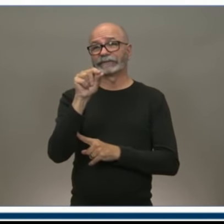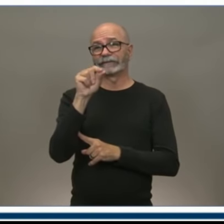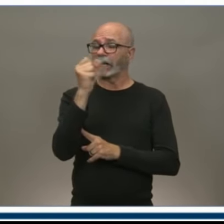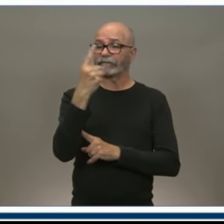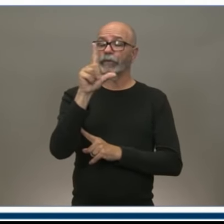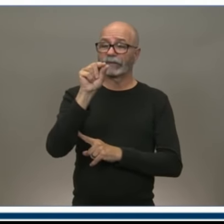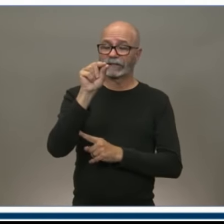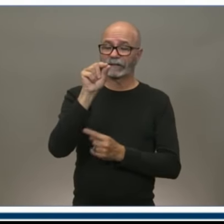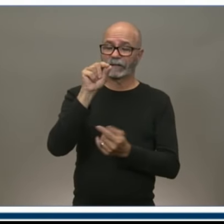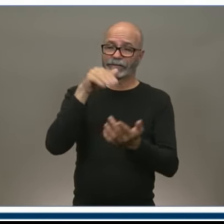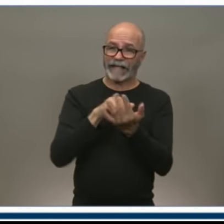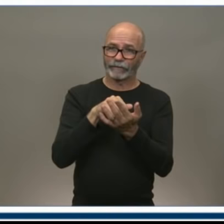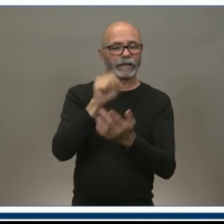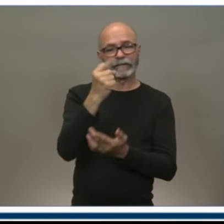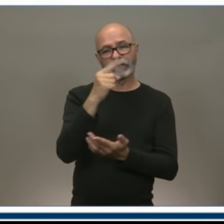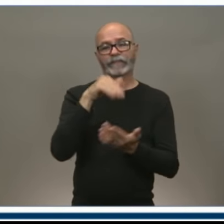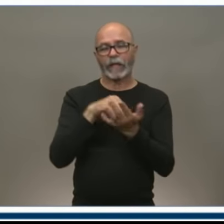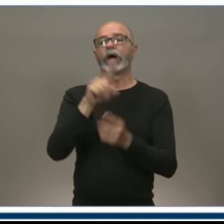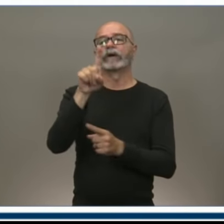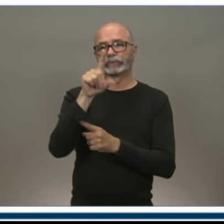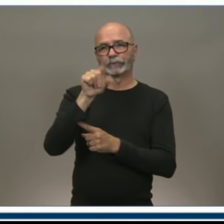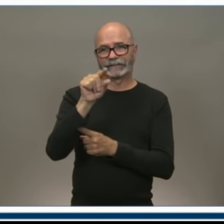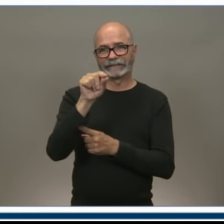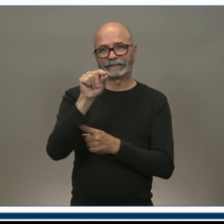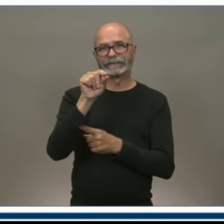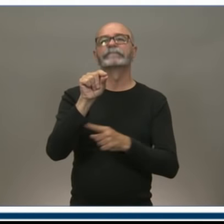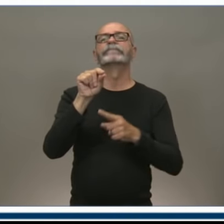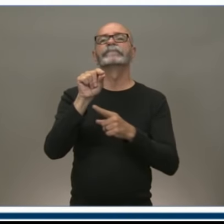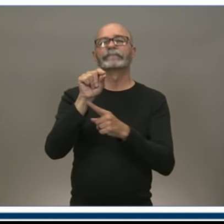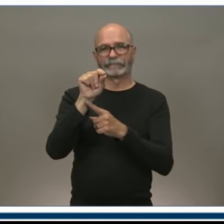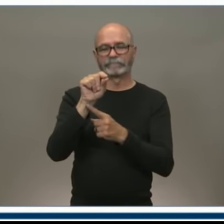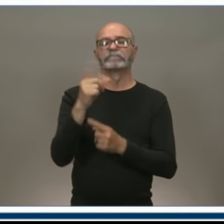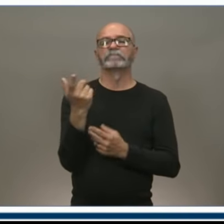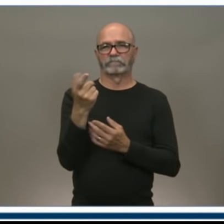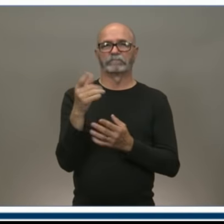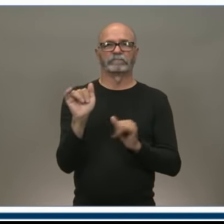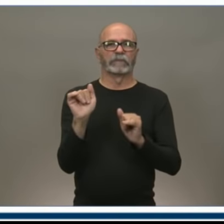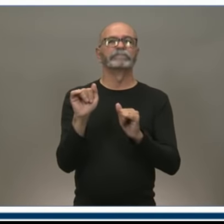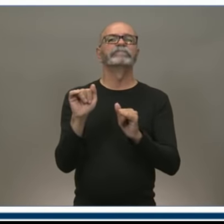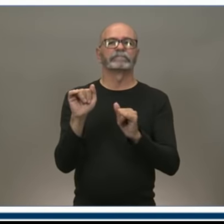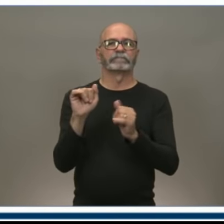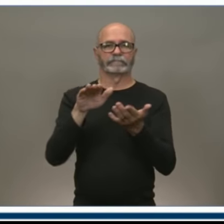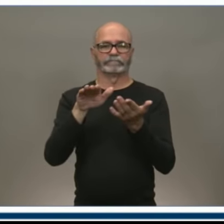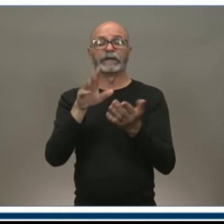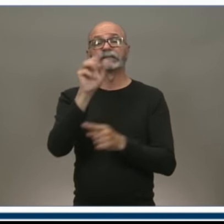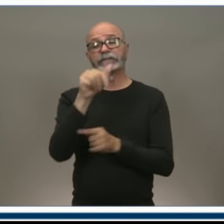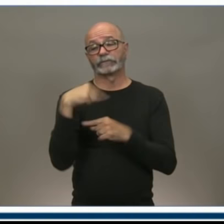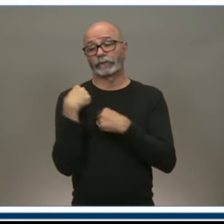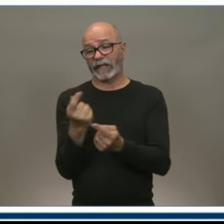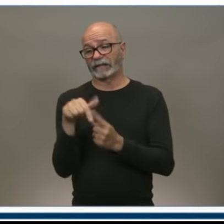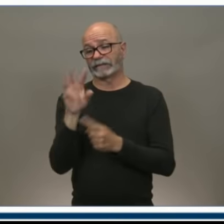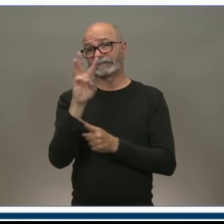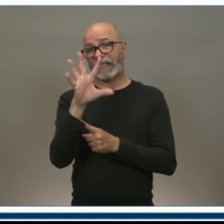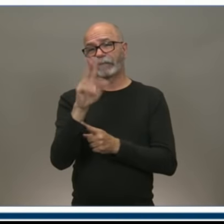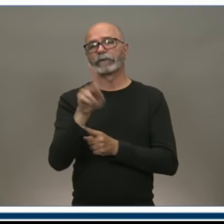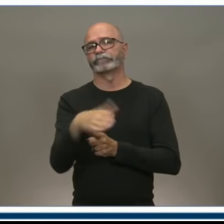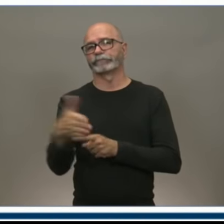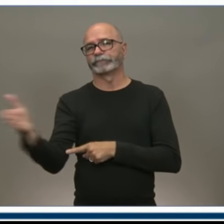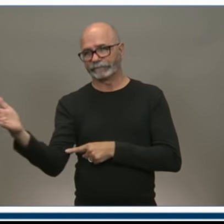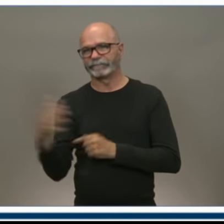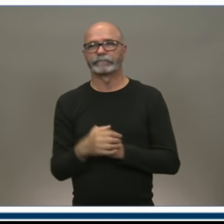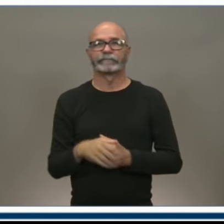120,791 people tested with negative results, and 65 deaths. Yesterday, Nova Scotia Health Authority's lab completed